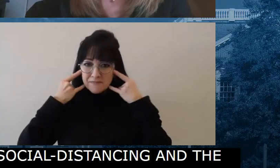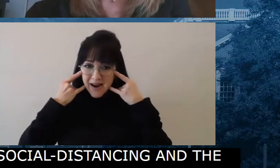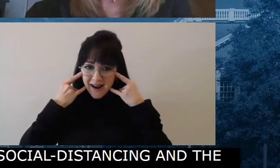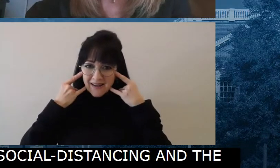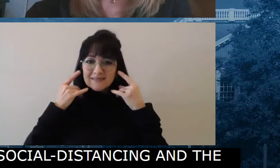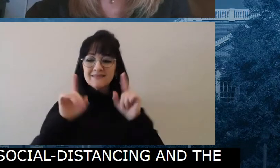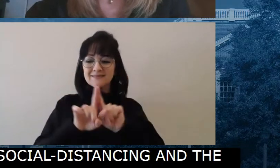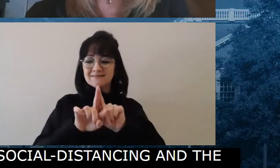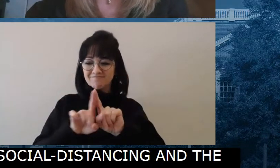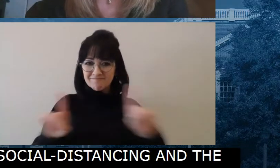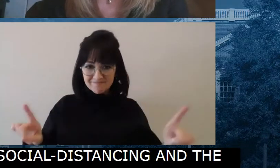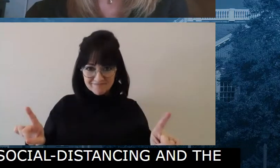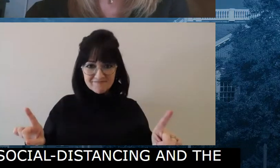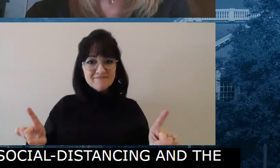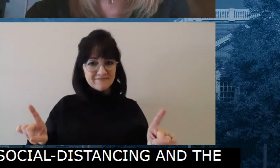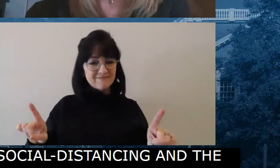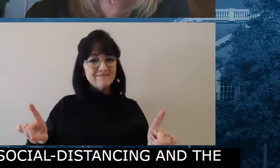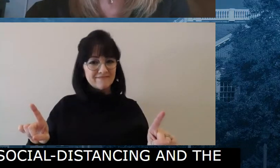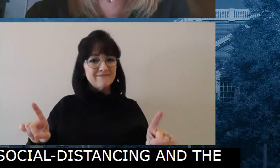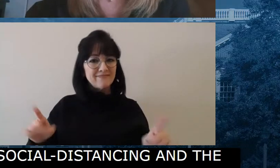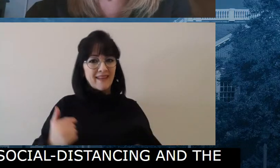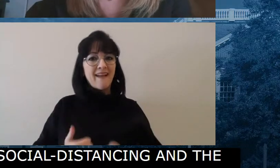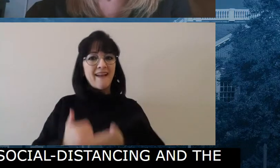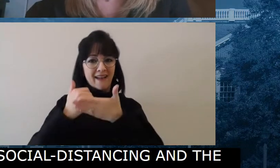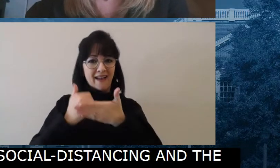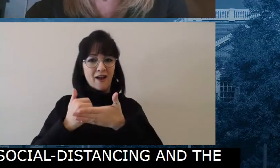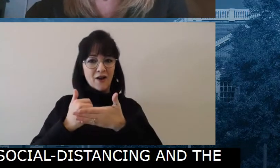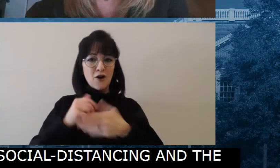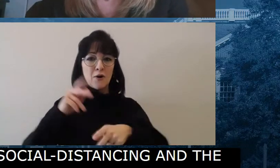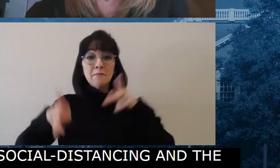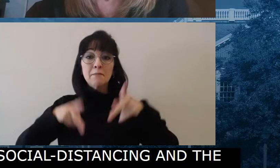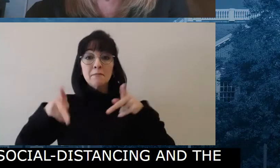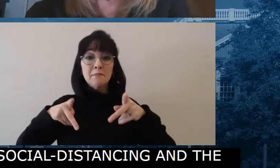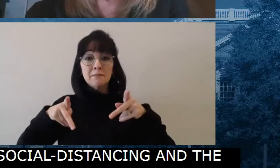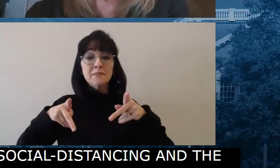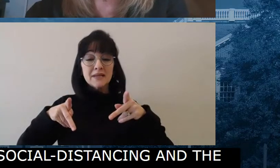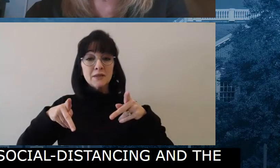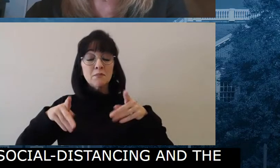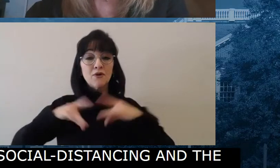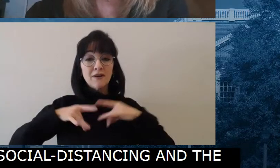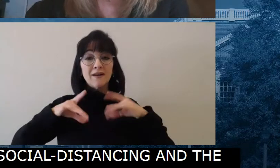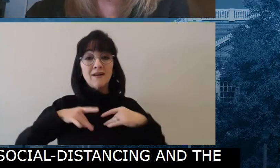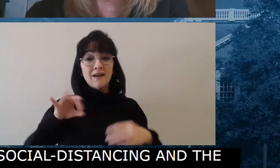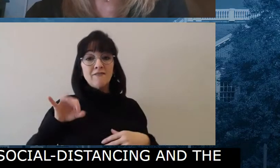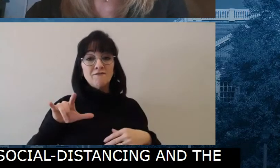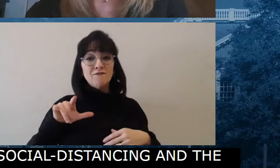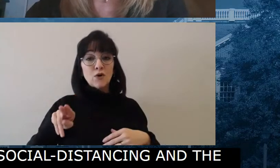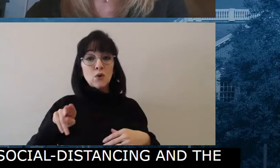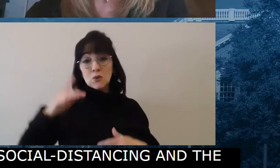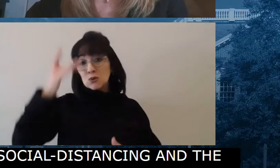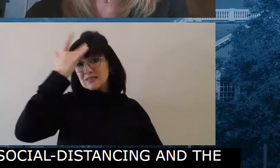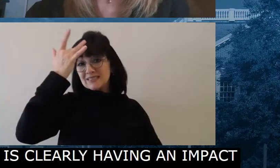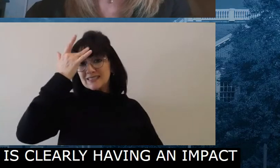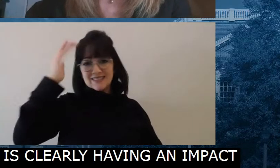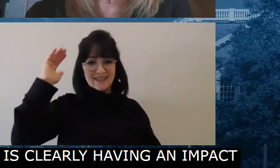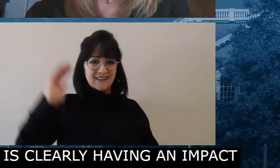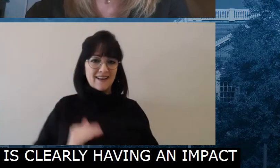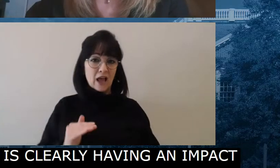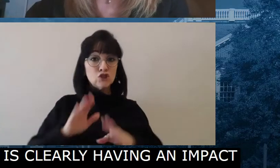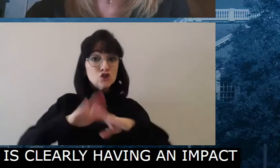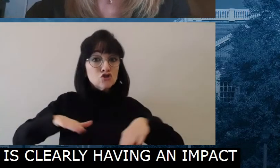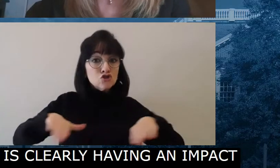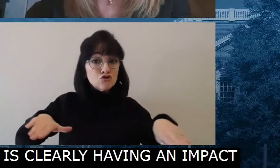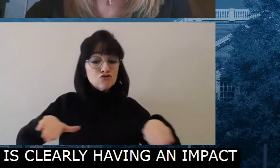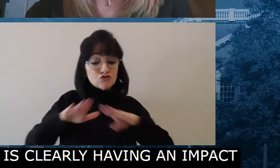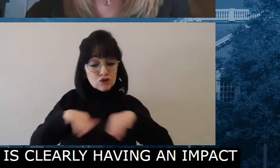on spread of influenza. So, that is a silver lining or a positive of